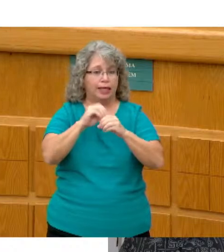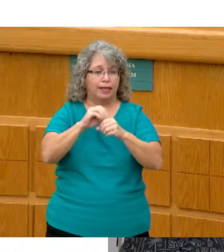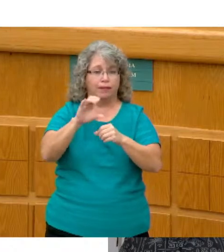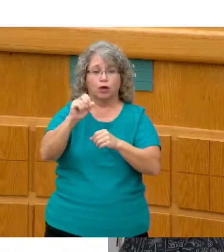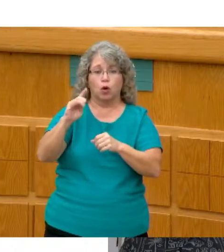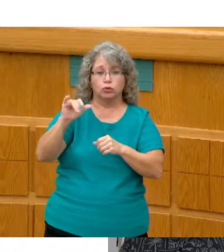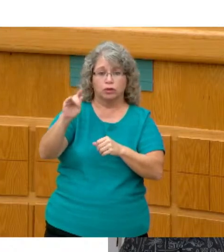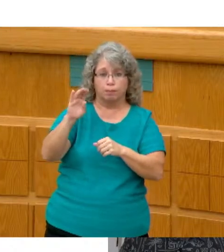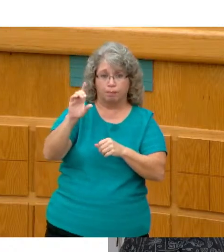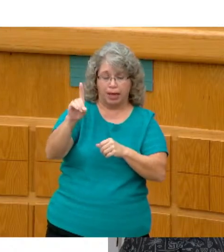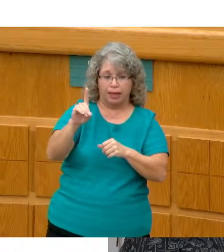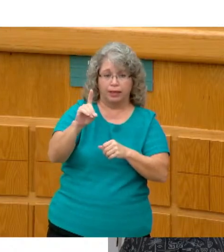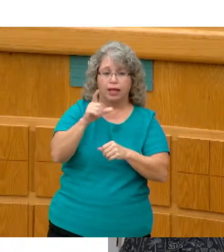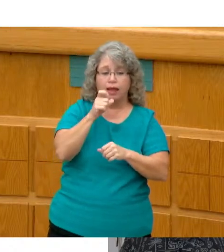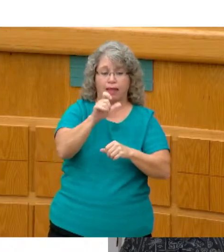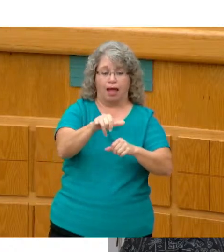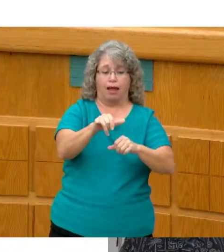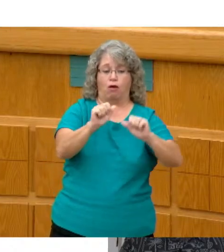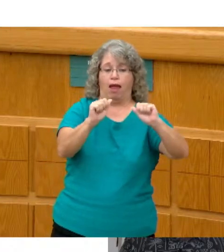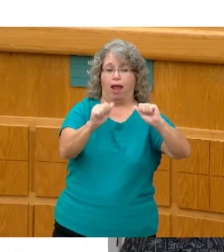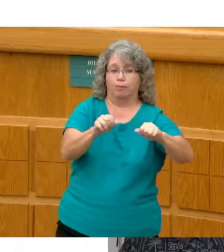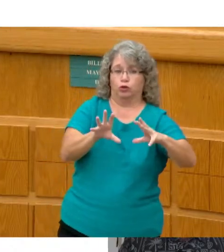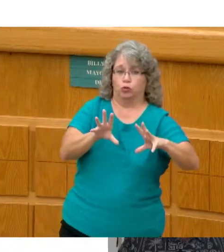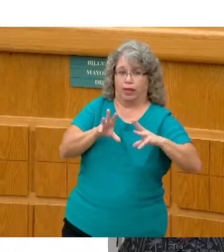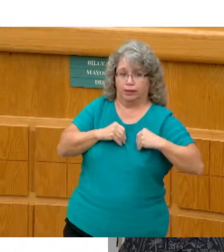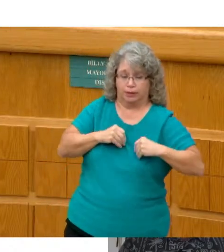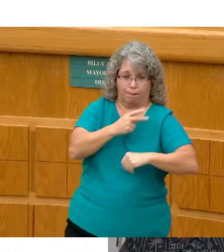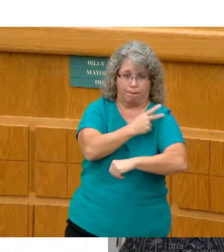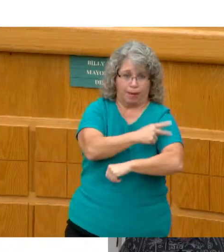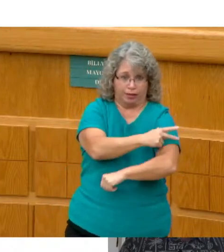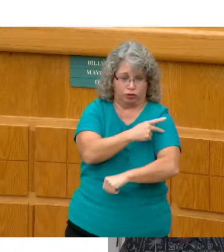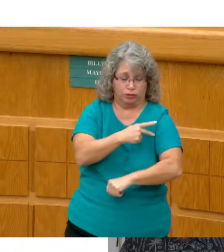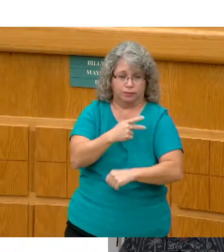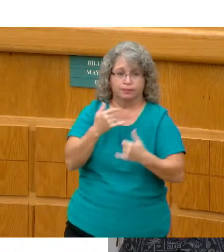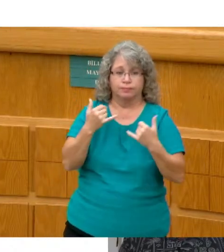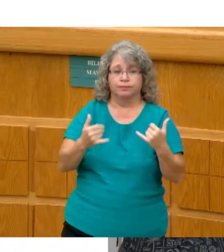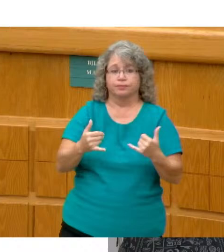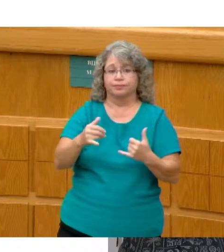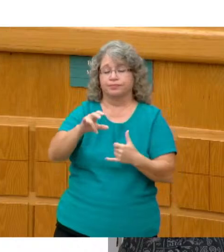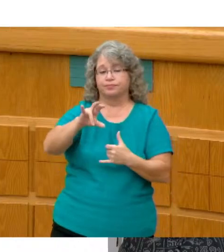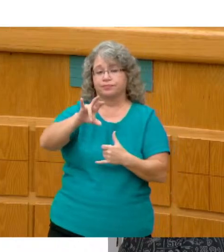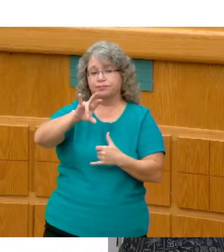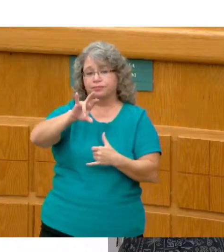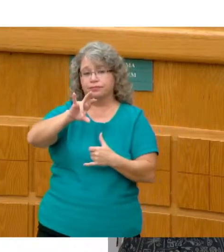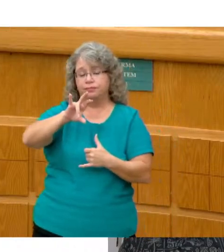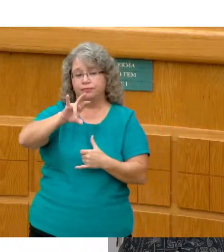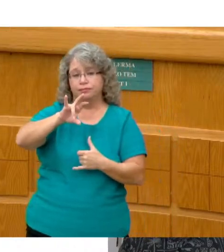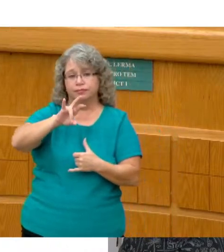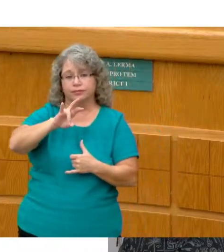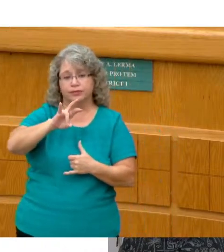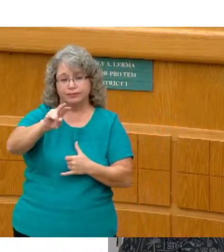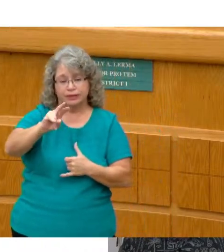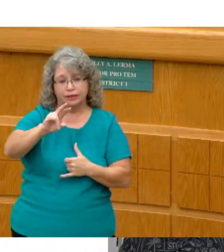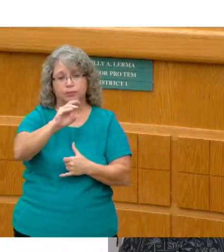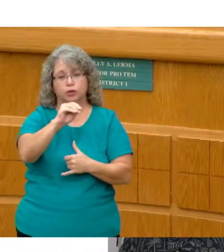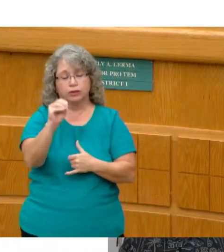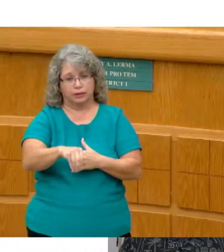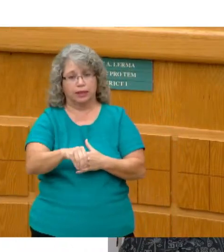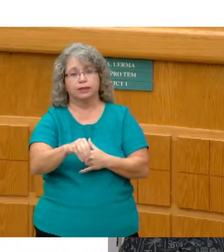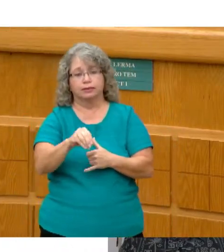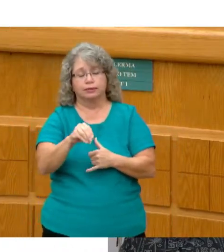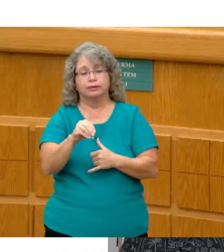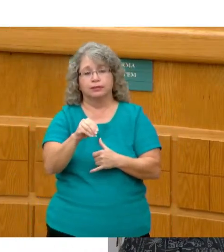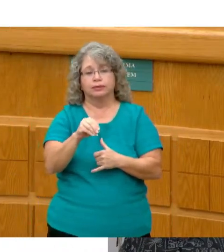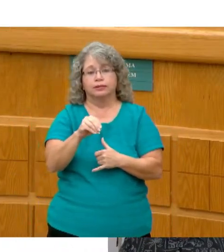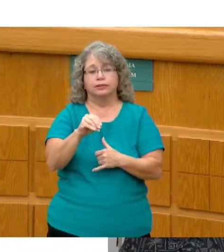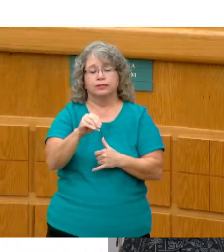now, 17% of the staffed beds are empty and ready to accept patients. And that's much better than we were right